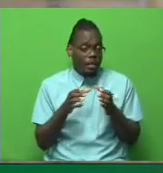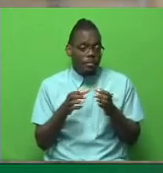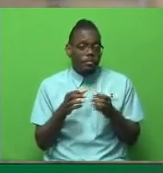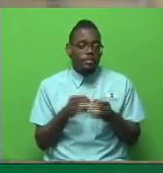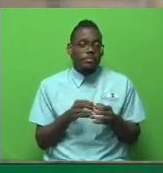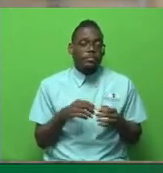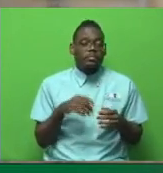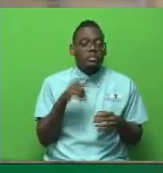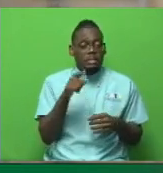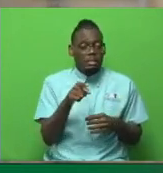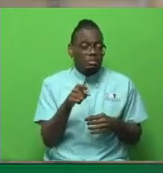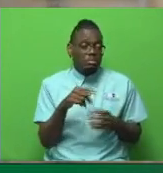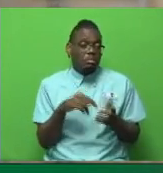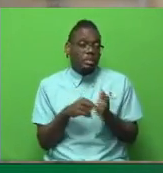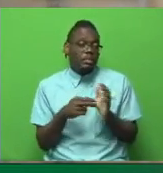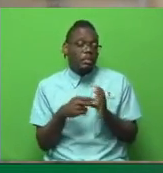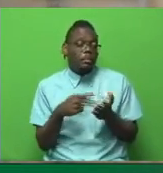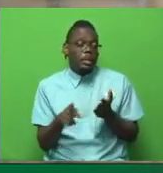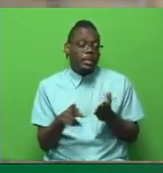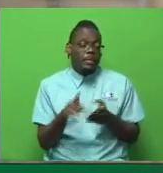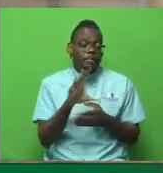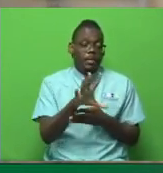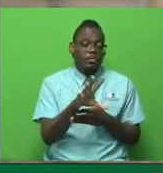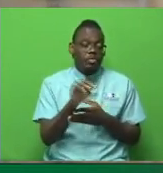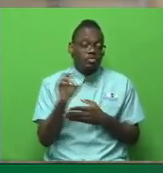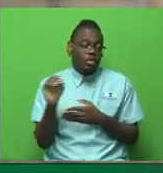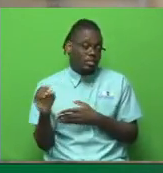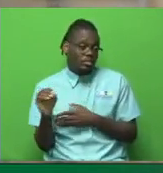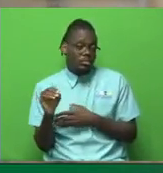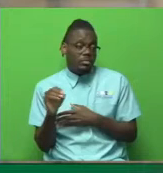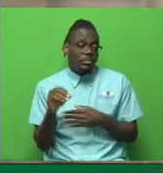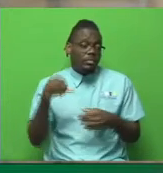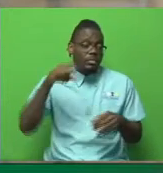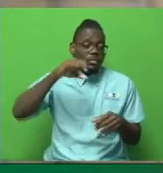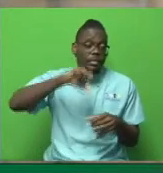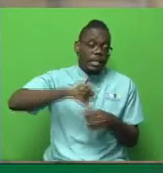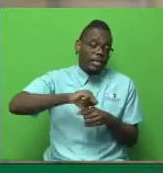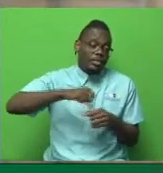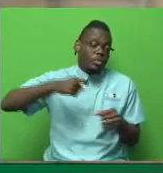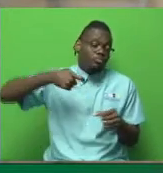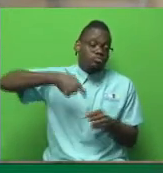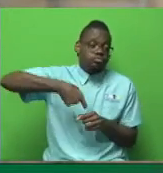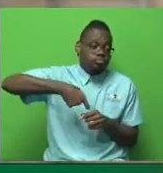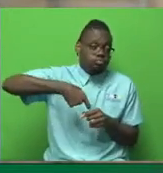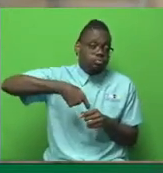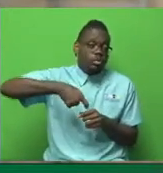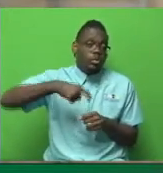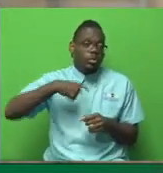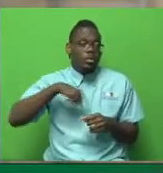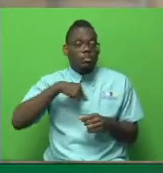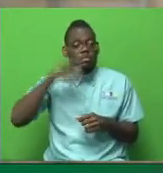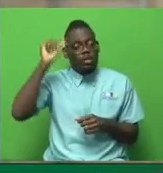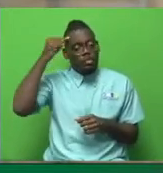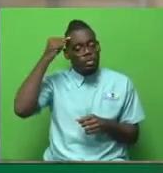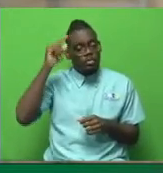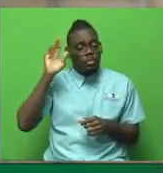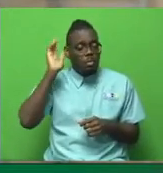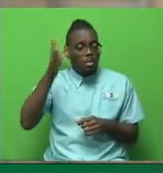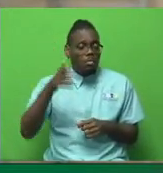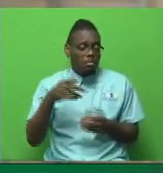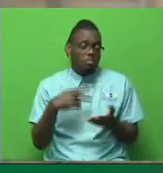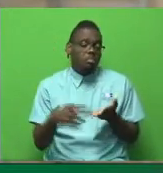fill the tank the state would be paying 250 on your behalf and that is why a subsidy a fuel subsidy is